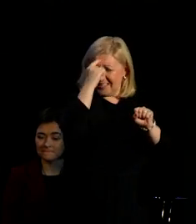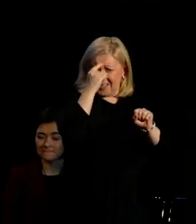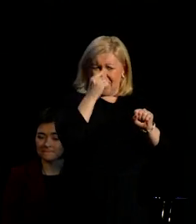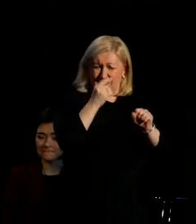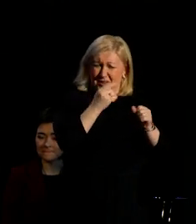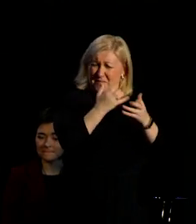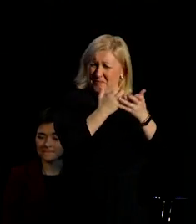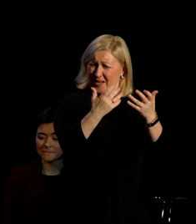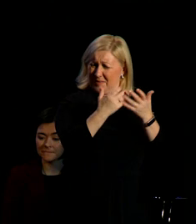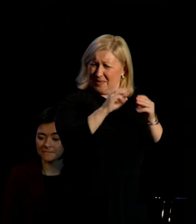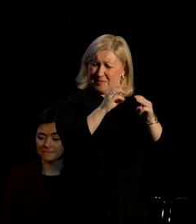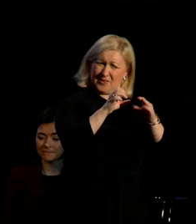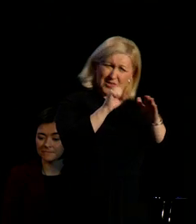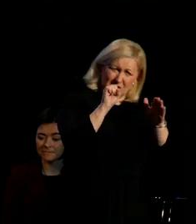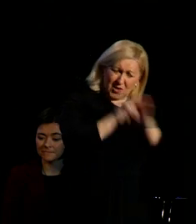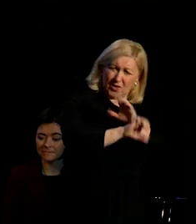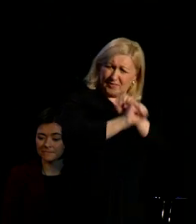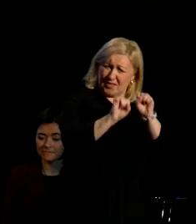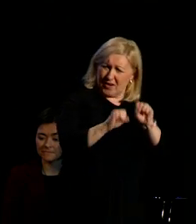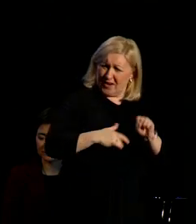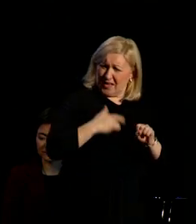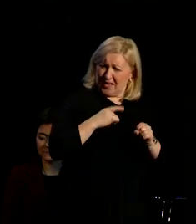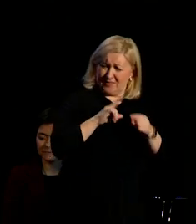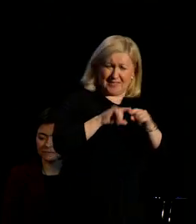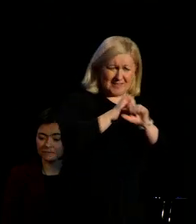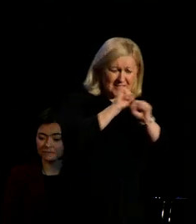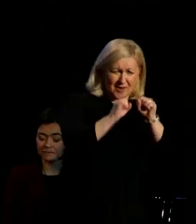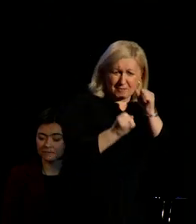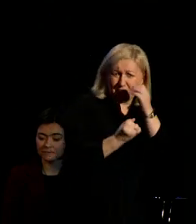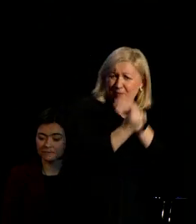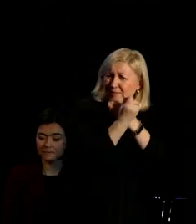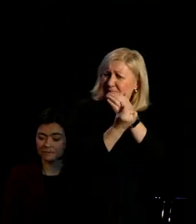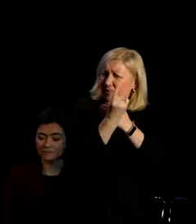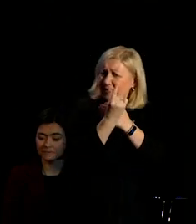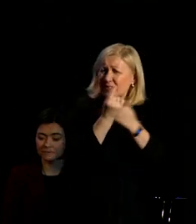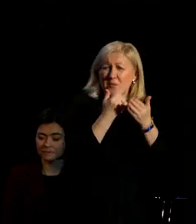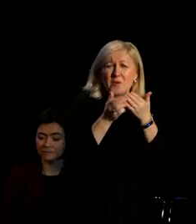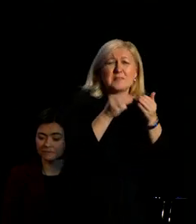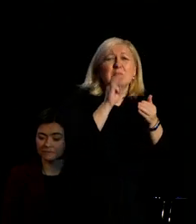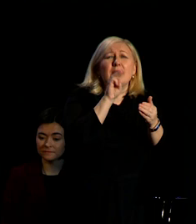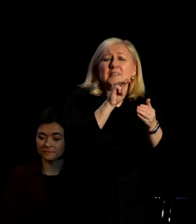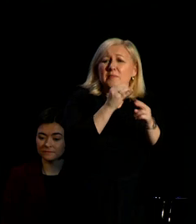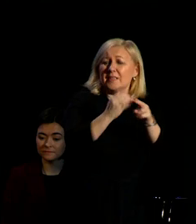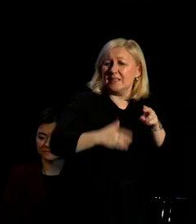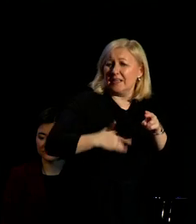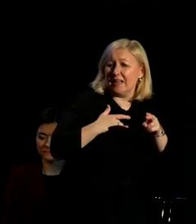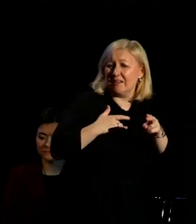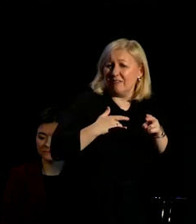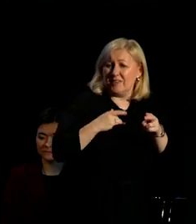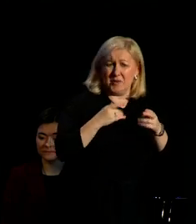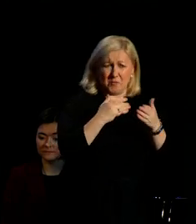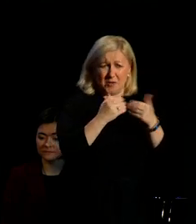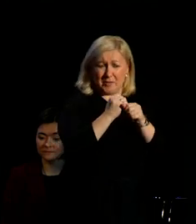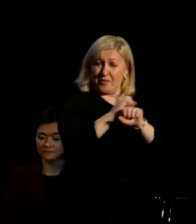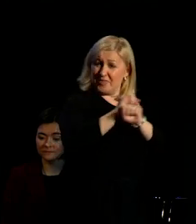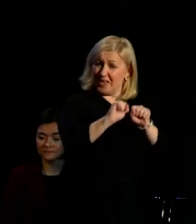the brutal assault on culture and identity. And we recall too, of course, the courage,